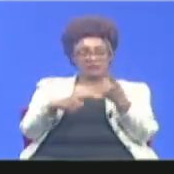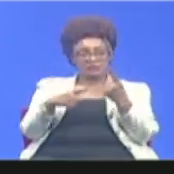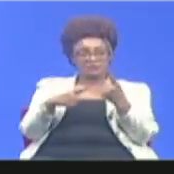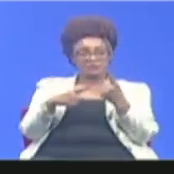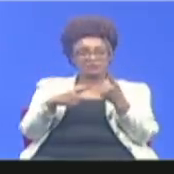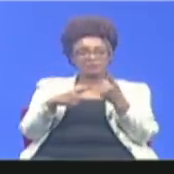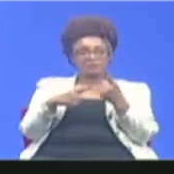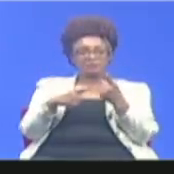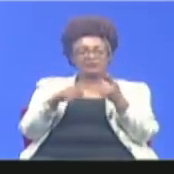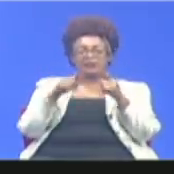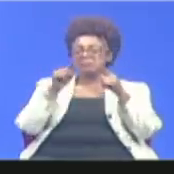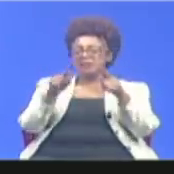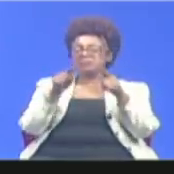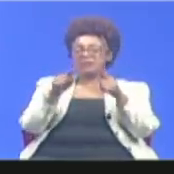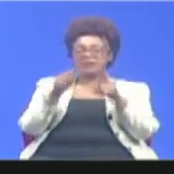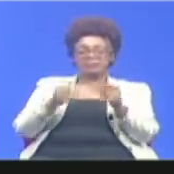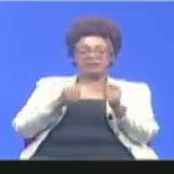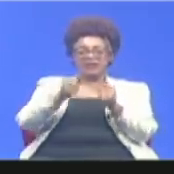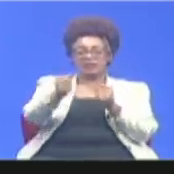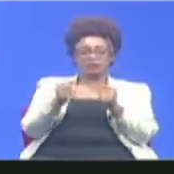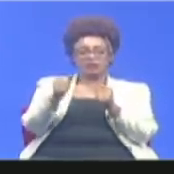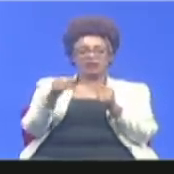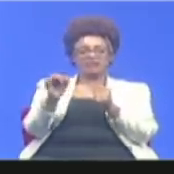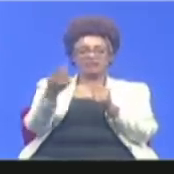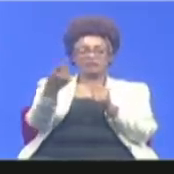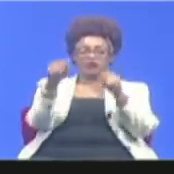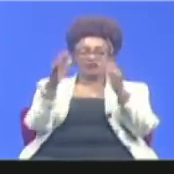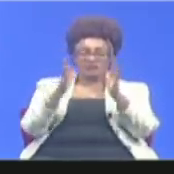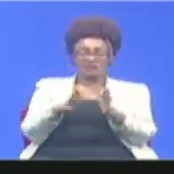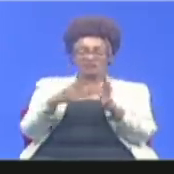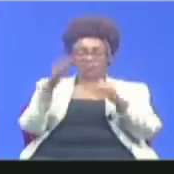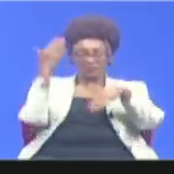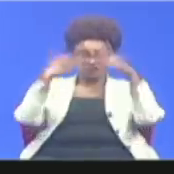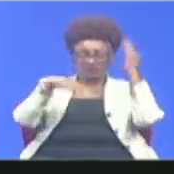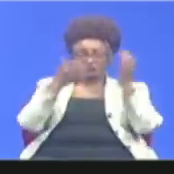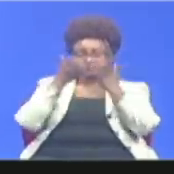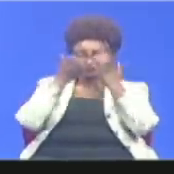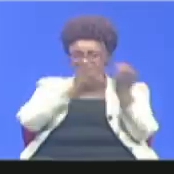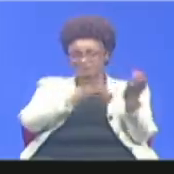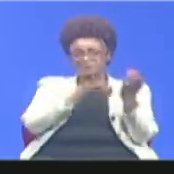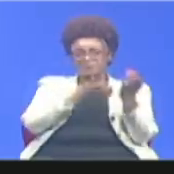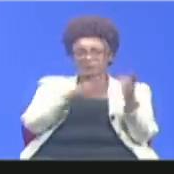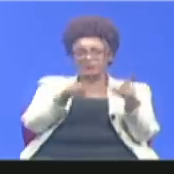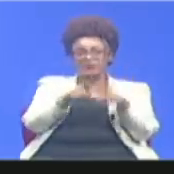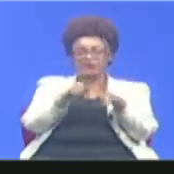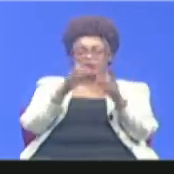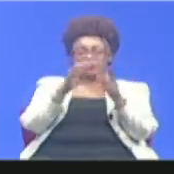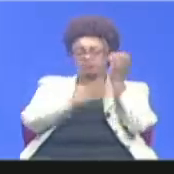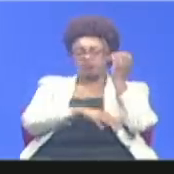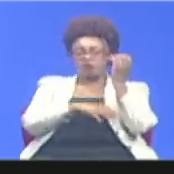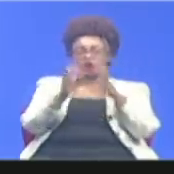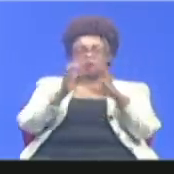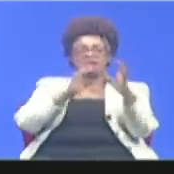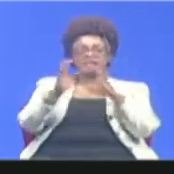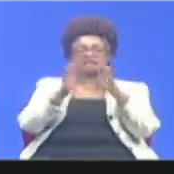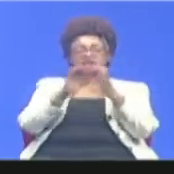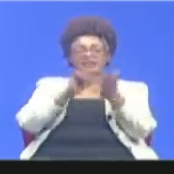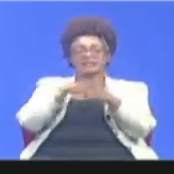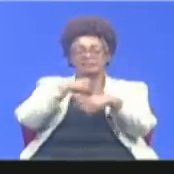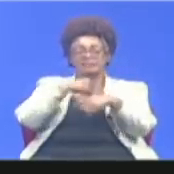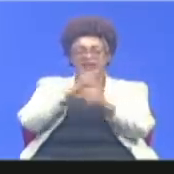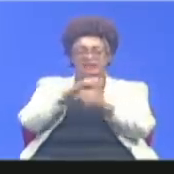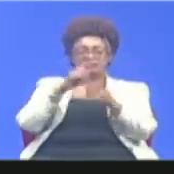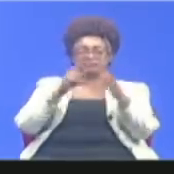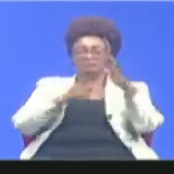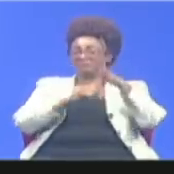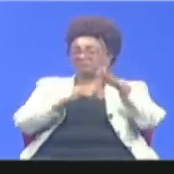blamed the pilot and her first officer for professional negligence and poor communication that led to the crash. The final